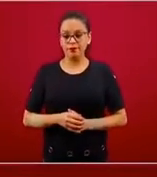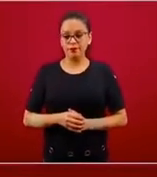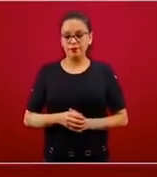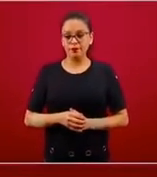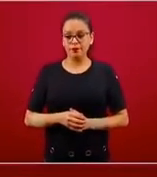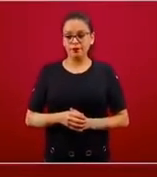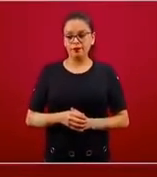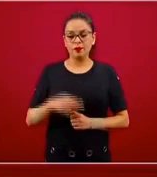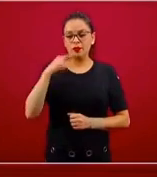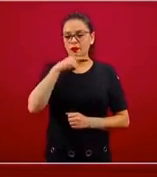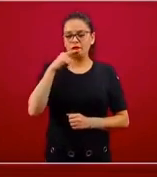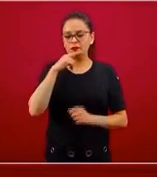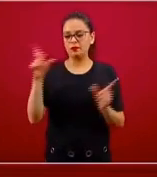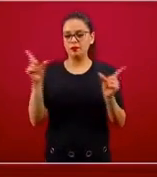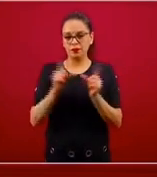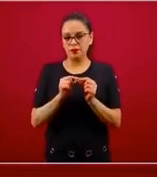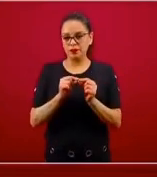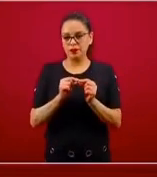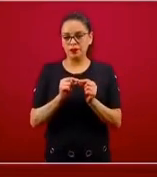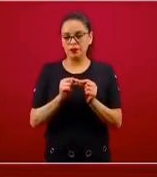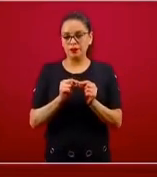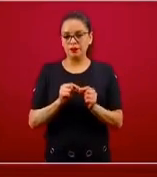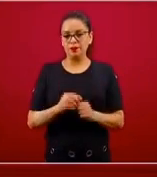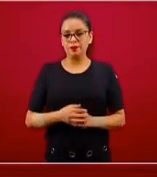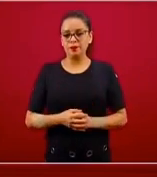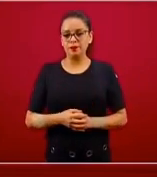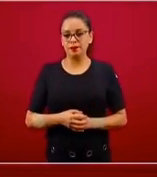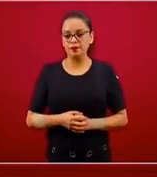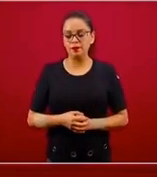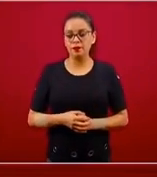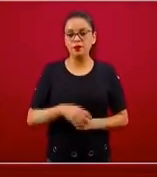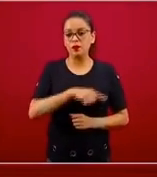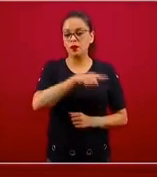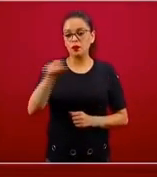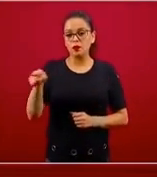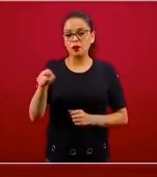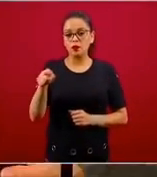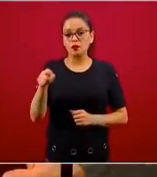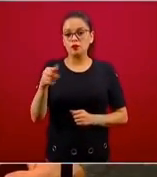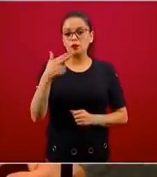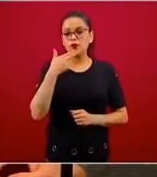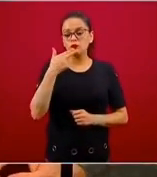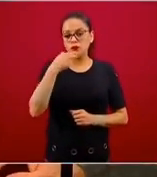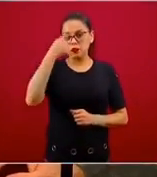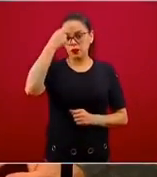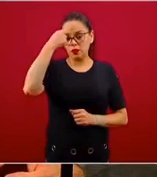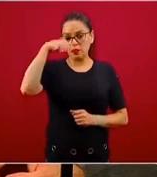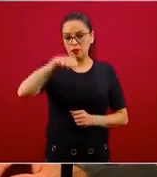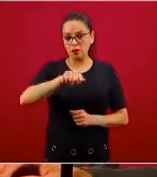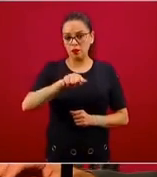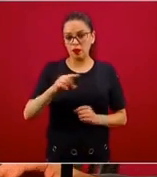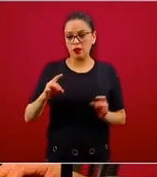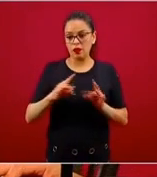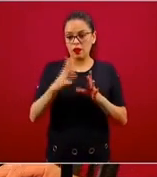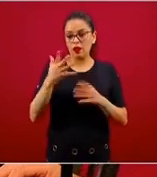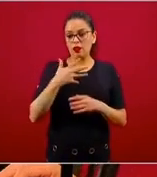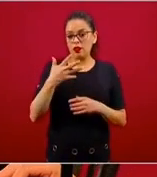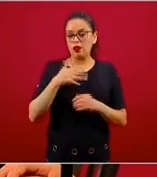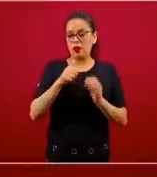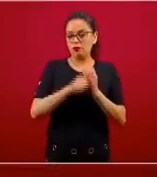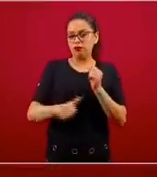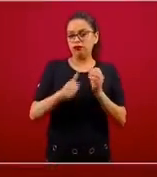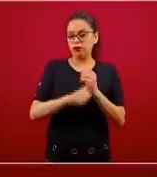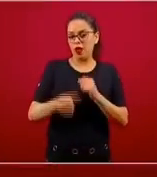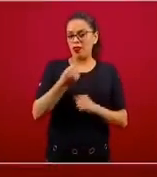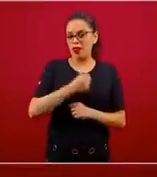But if we have if our immune system is weak, I mean, that's